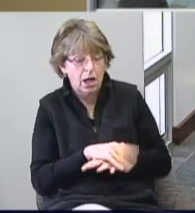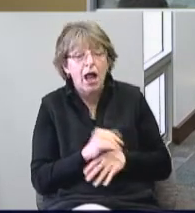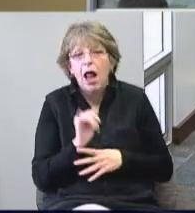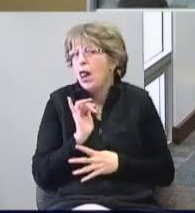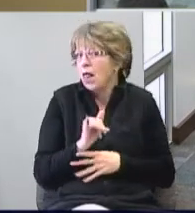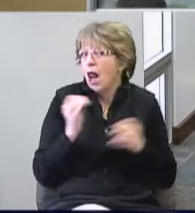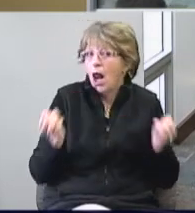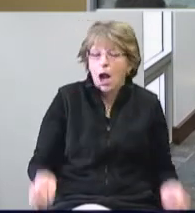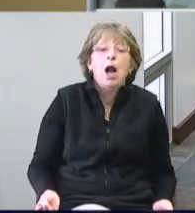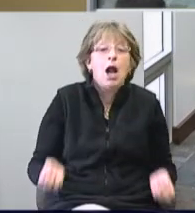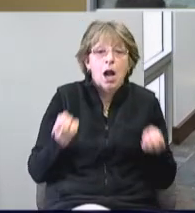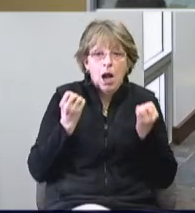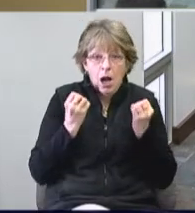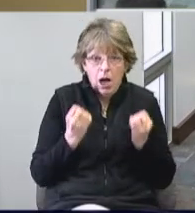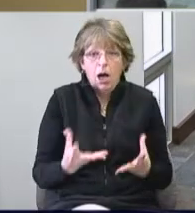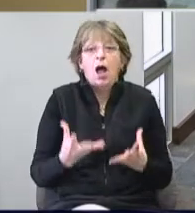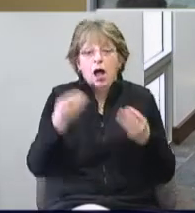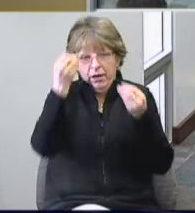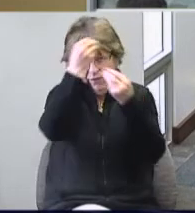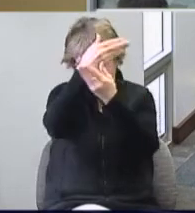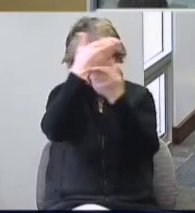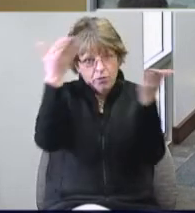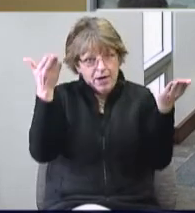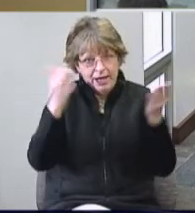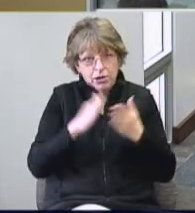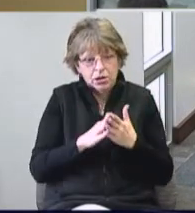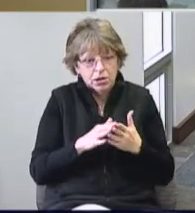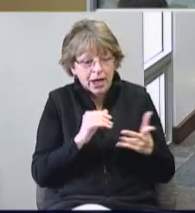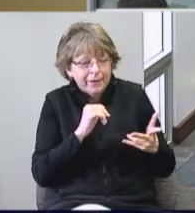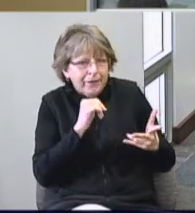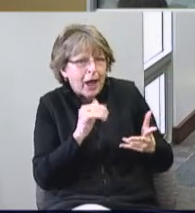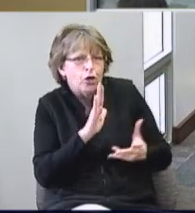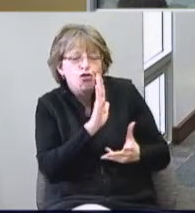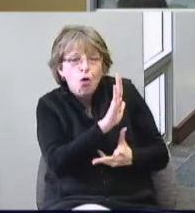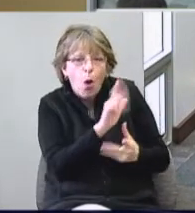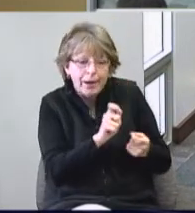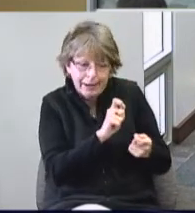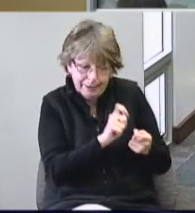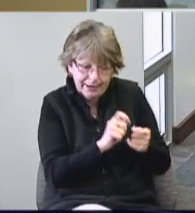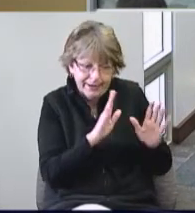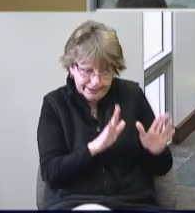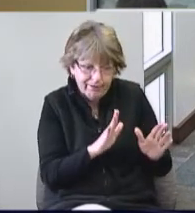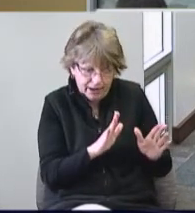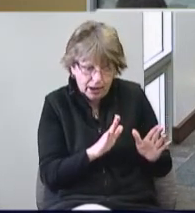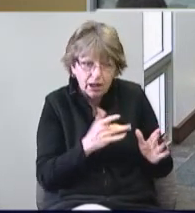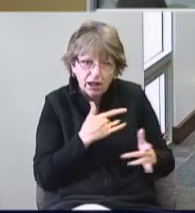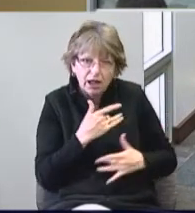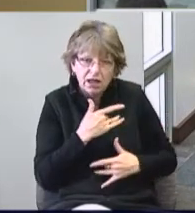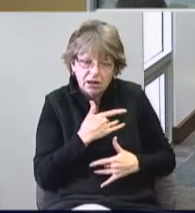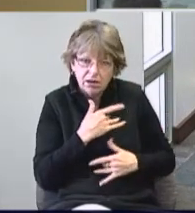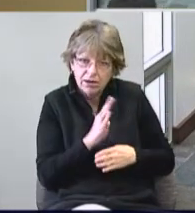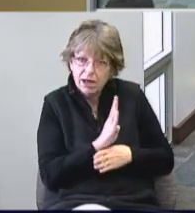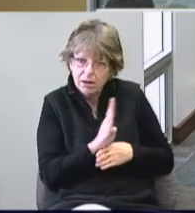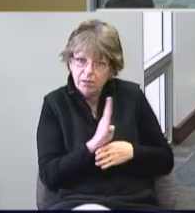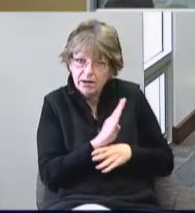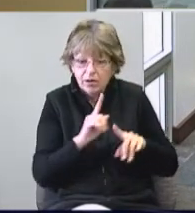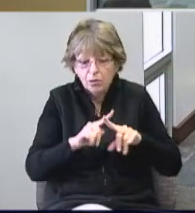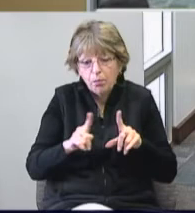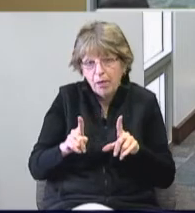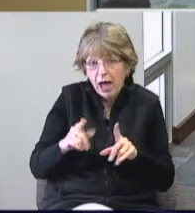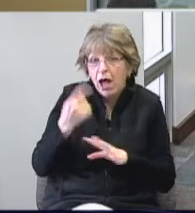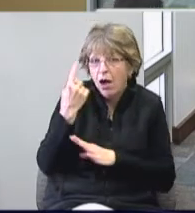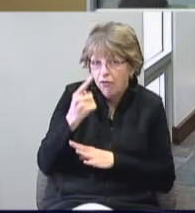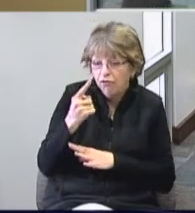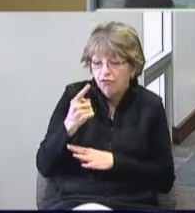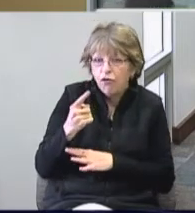that had a lot of that information Yeah, in it did. I mean, it didn't address your specific concerns as a business, but for the consumer, For the residential, natural